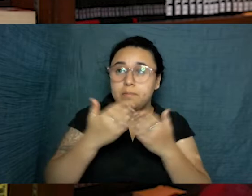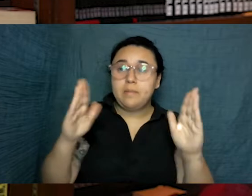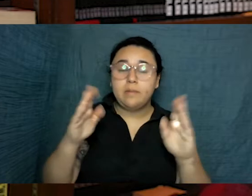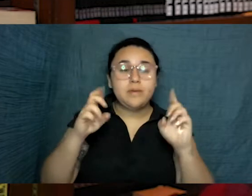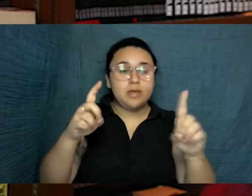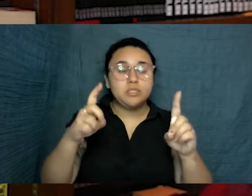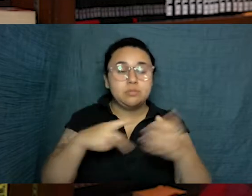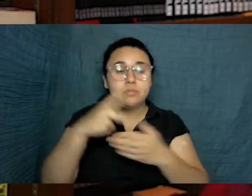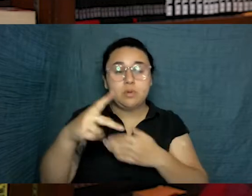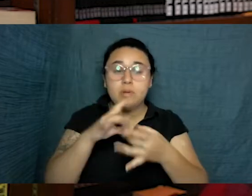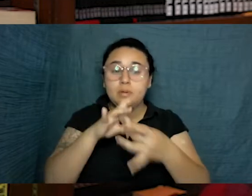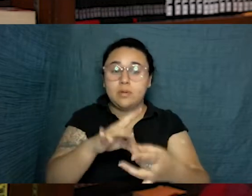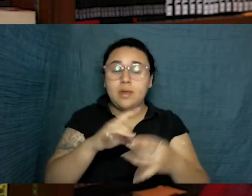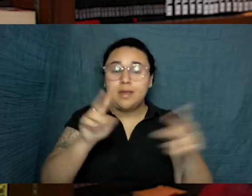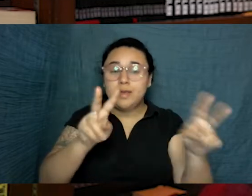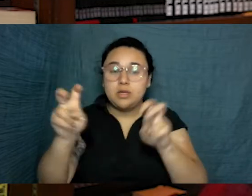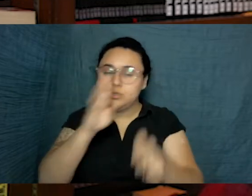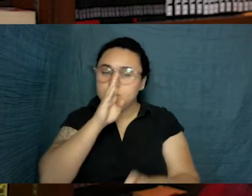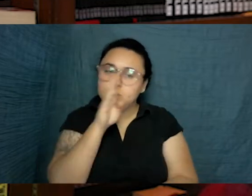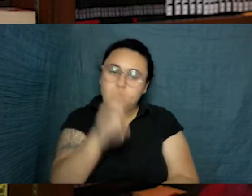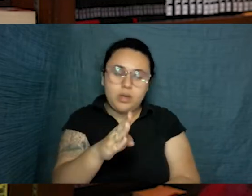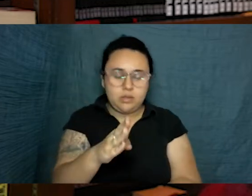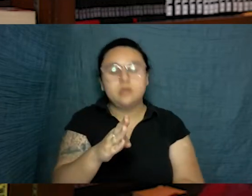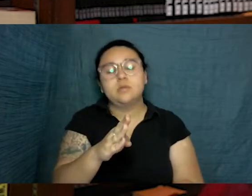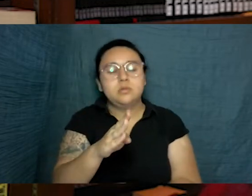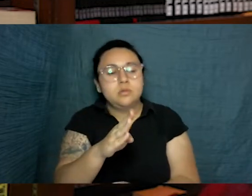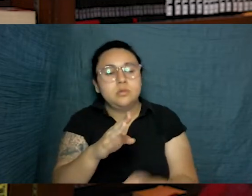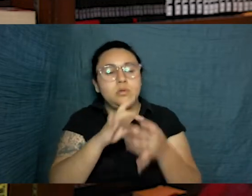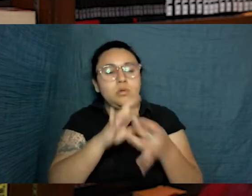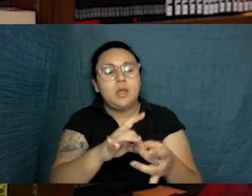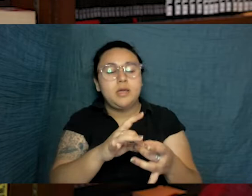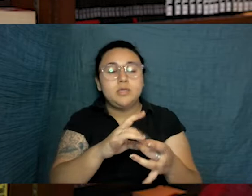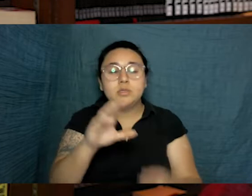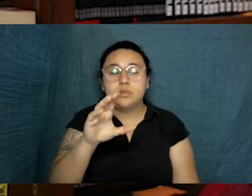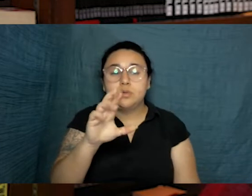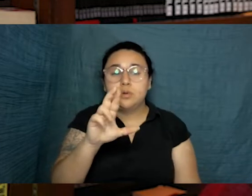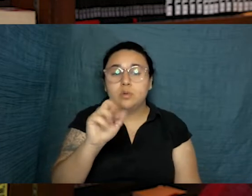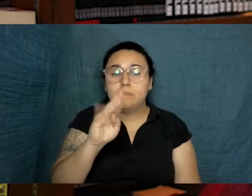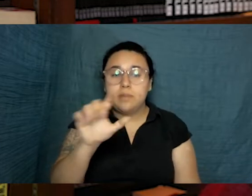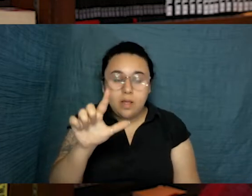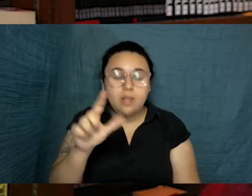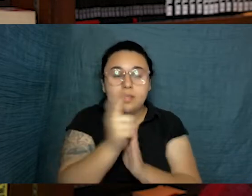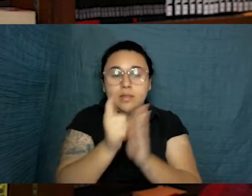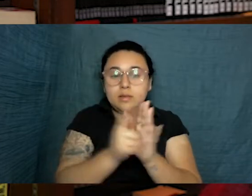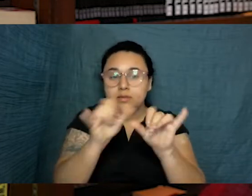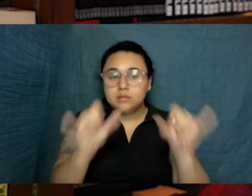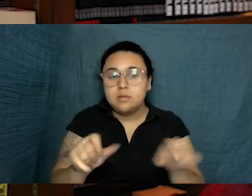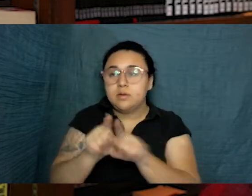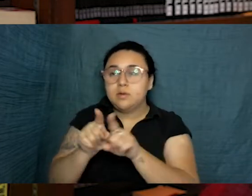provide public education programming around issues directly to do with the criminal legal system, but